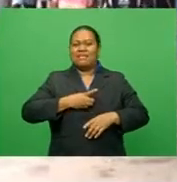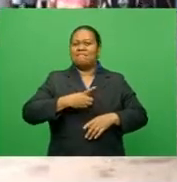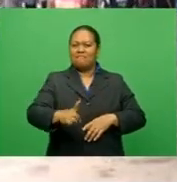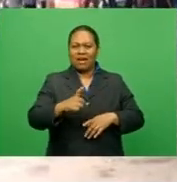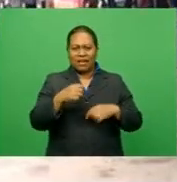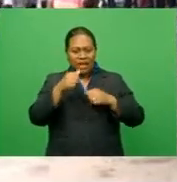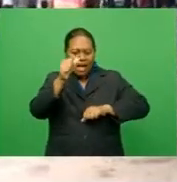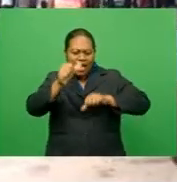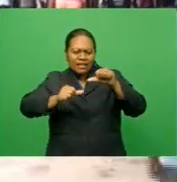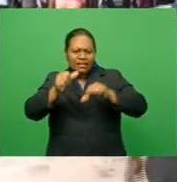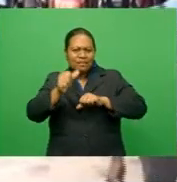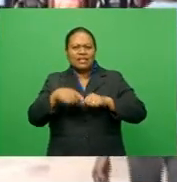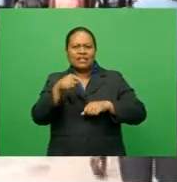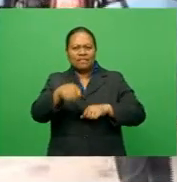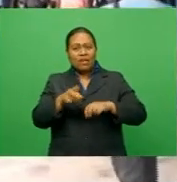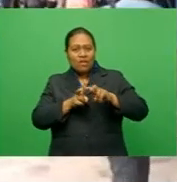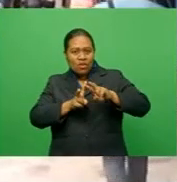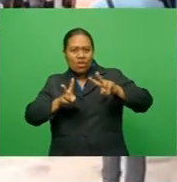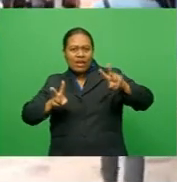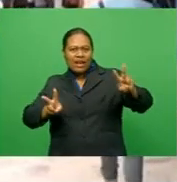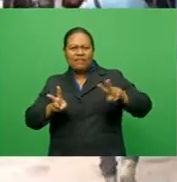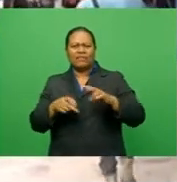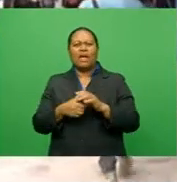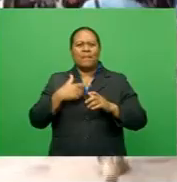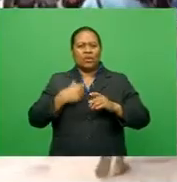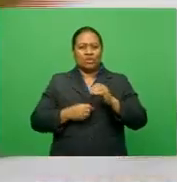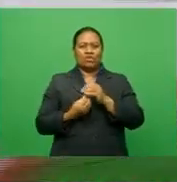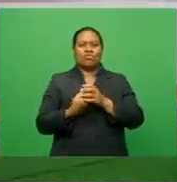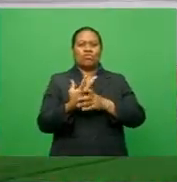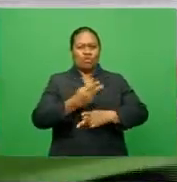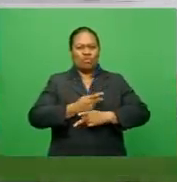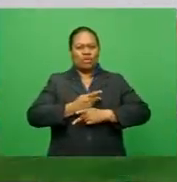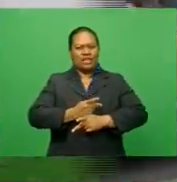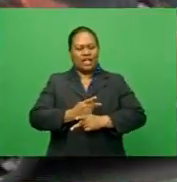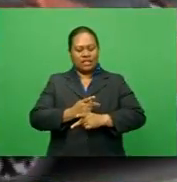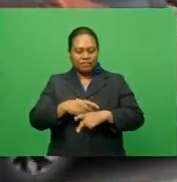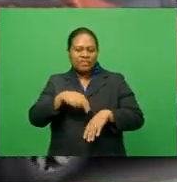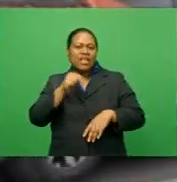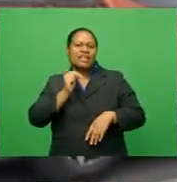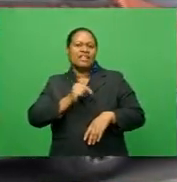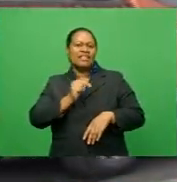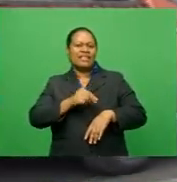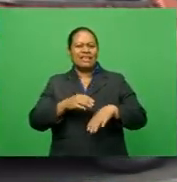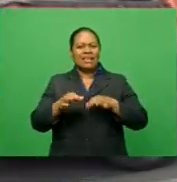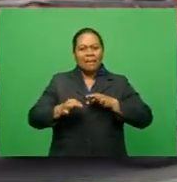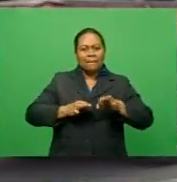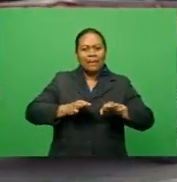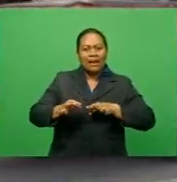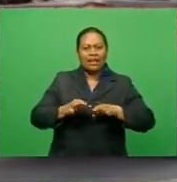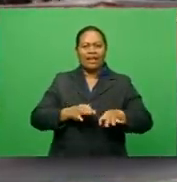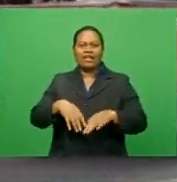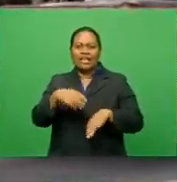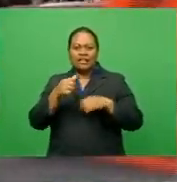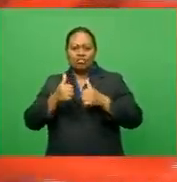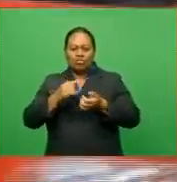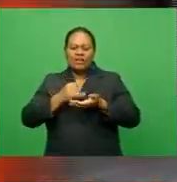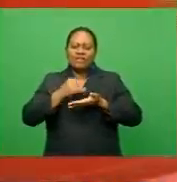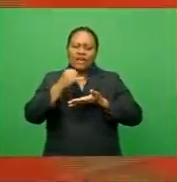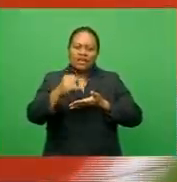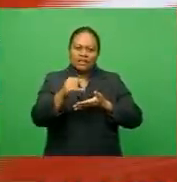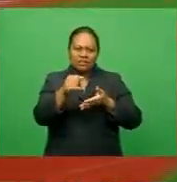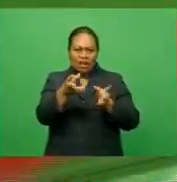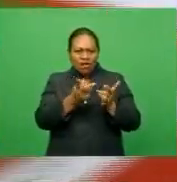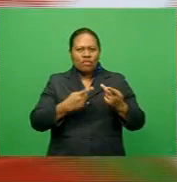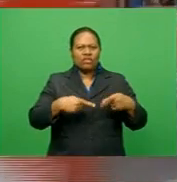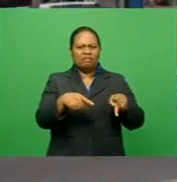that in order for Vanua Levu to unlock its growth potential, it needs robust tourism planning and significant investments in